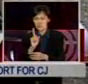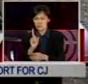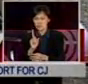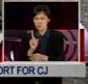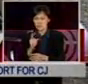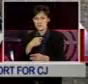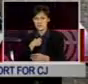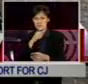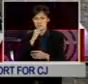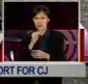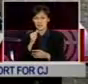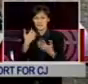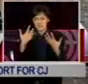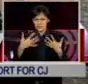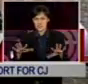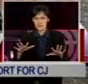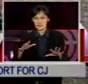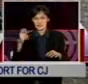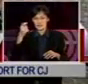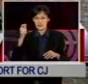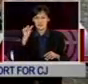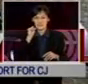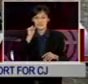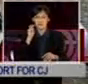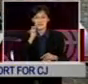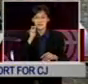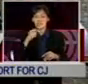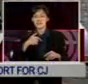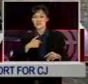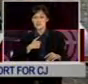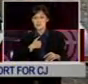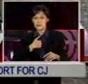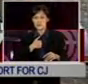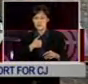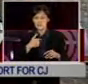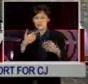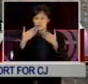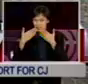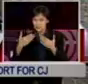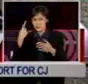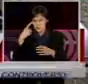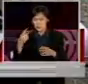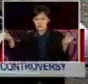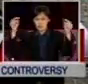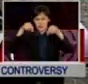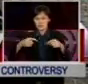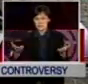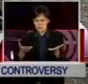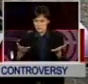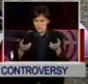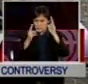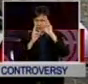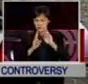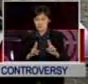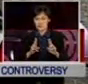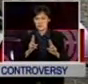I'm not after the testimony of this lady, Your Honor. I'm heavily thankful for her responding favorably to honor the subpoena